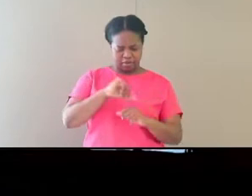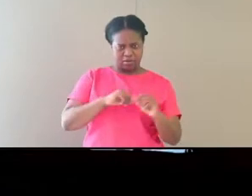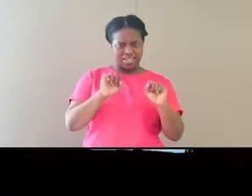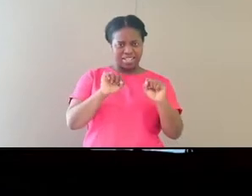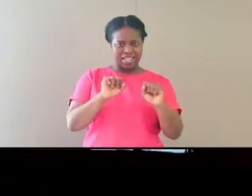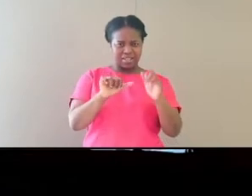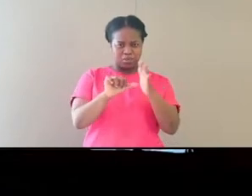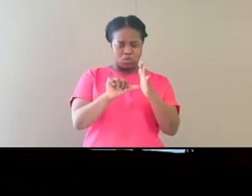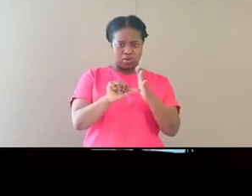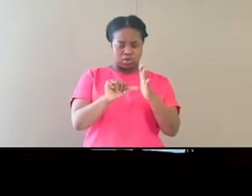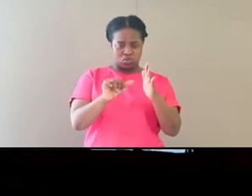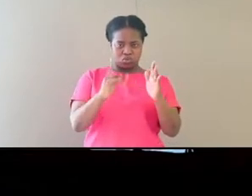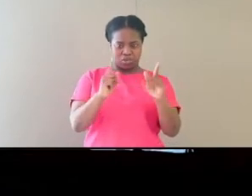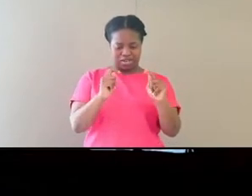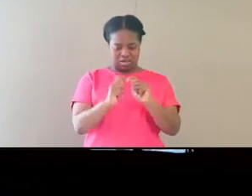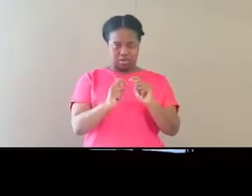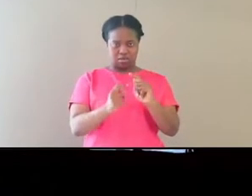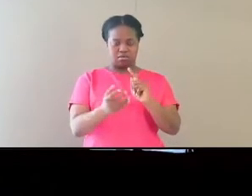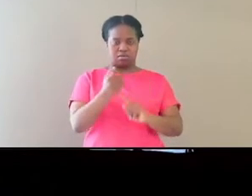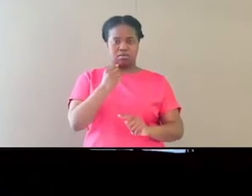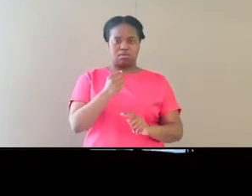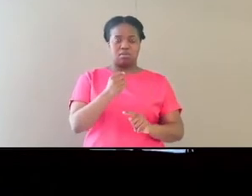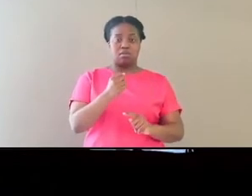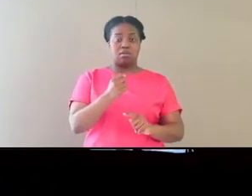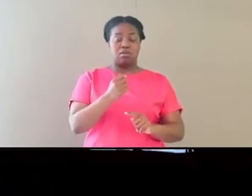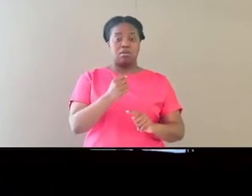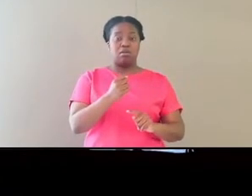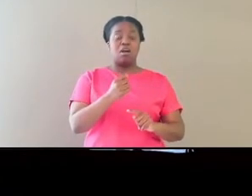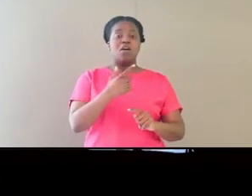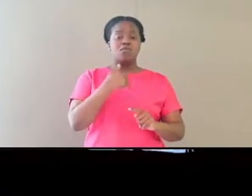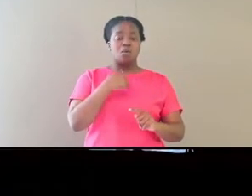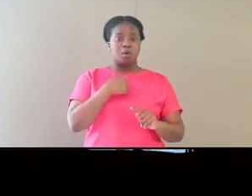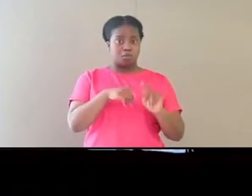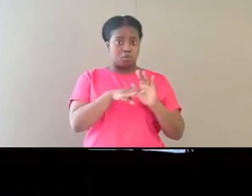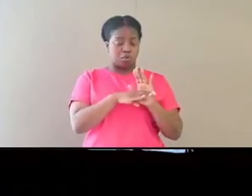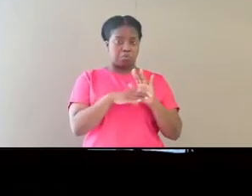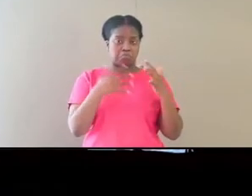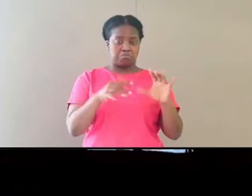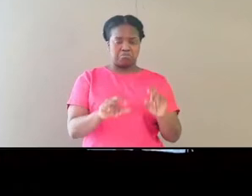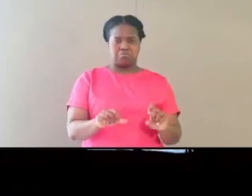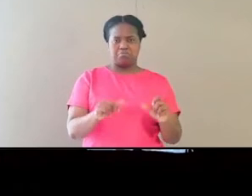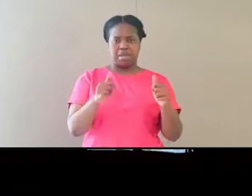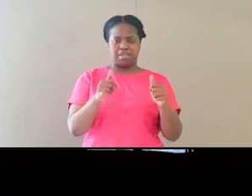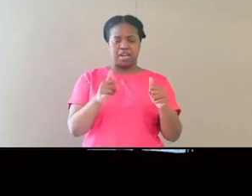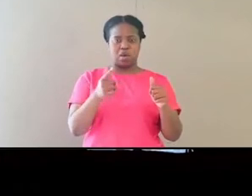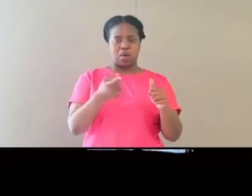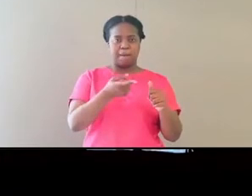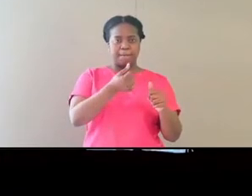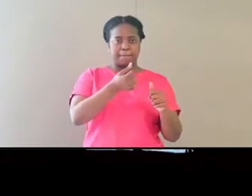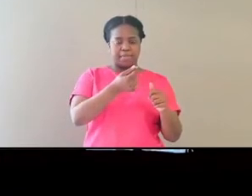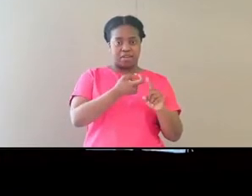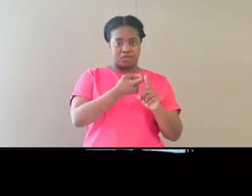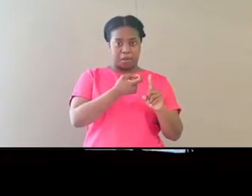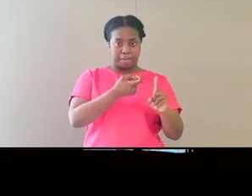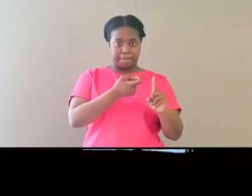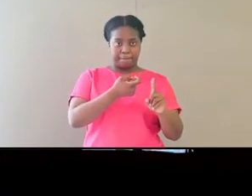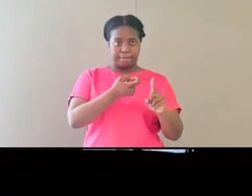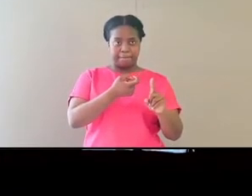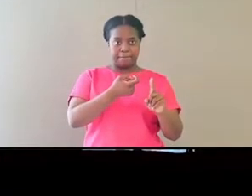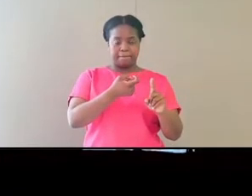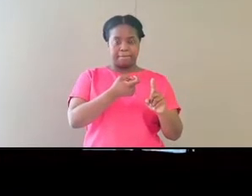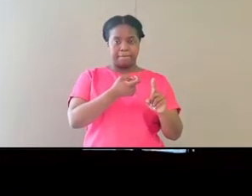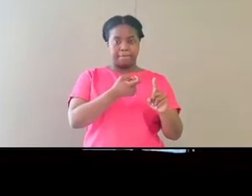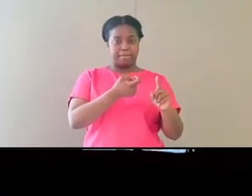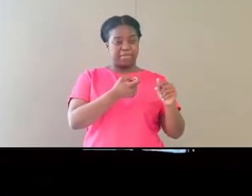because it's one of our best redistribution programs. It moves money from the